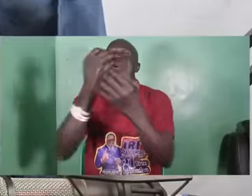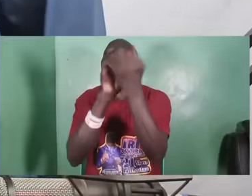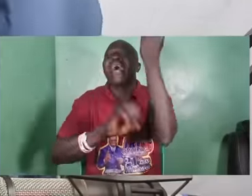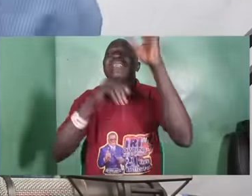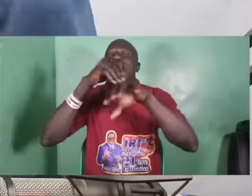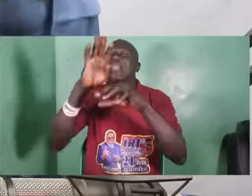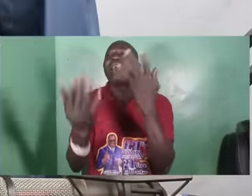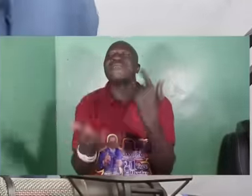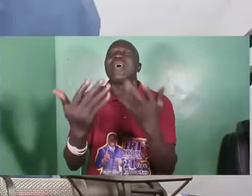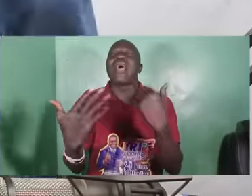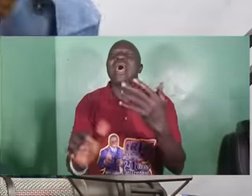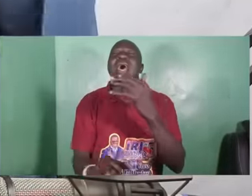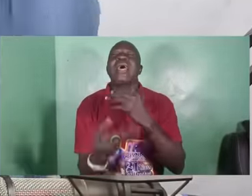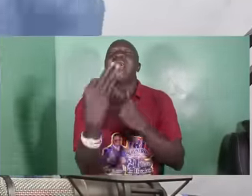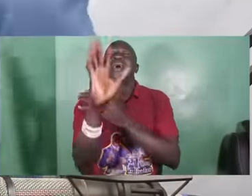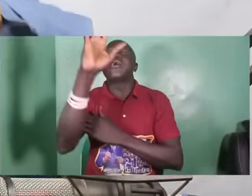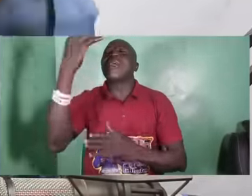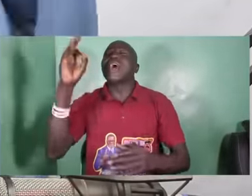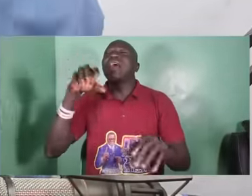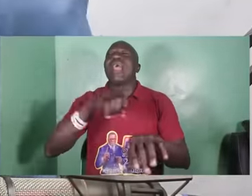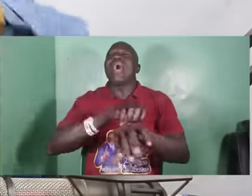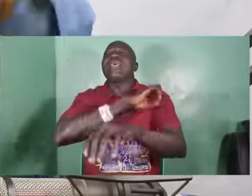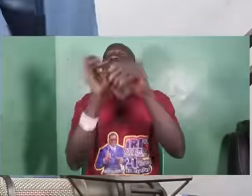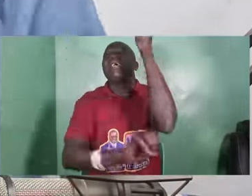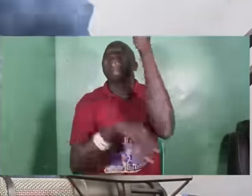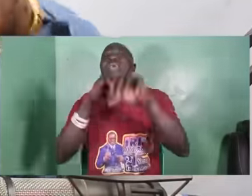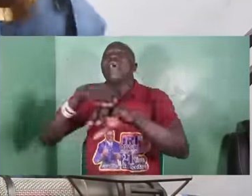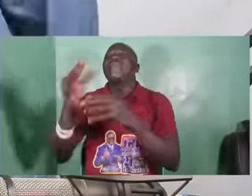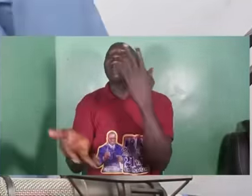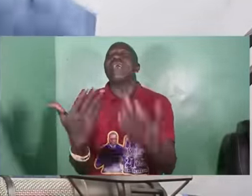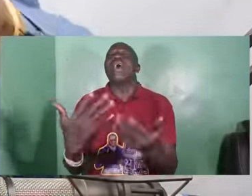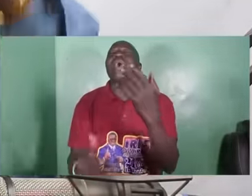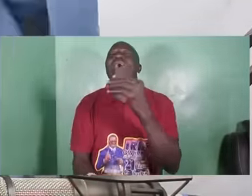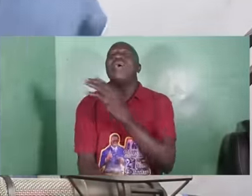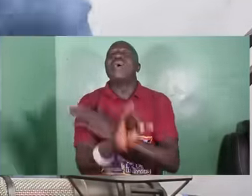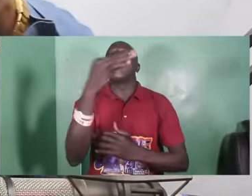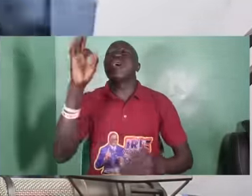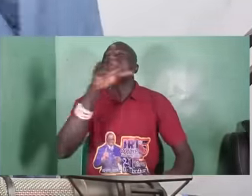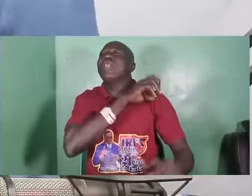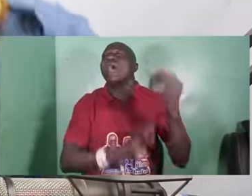Elijah send a fire Lord of Elijah send a fire